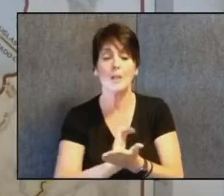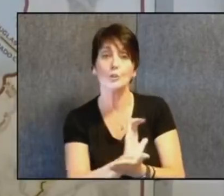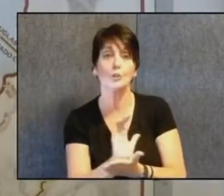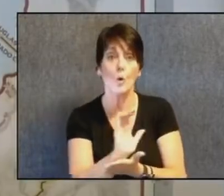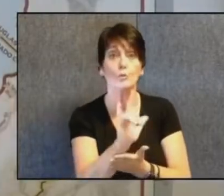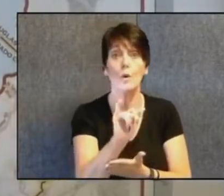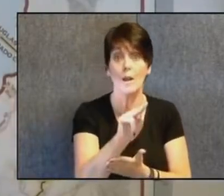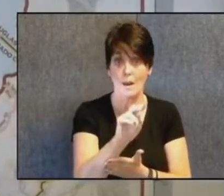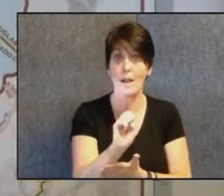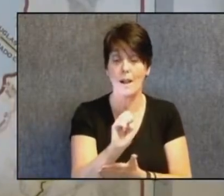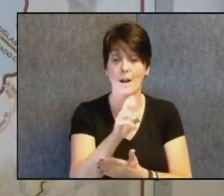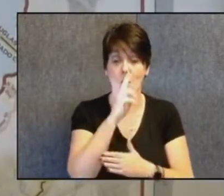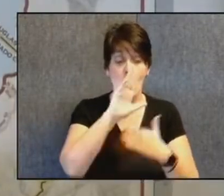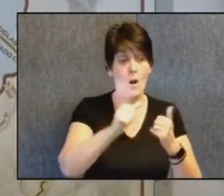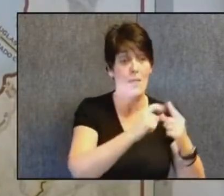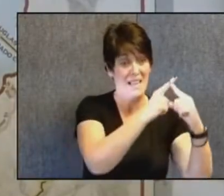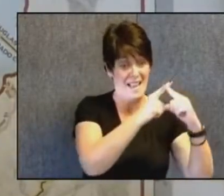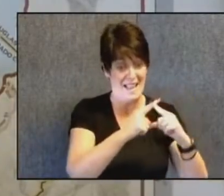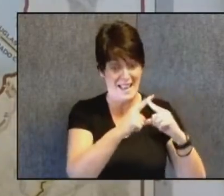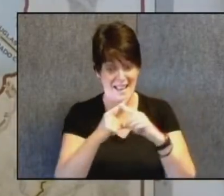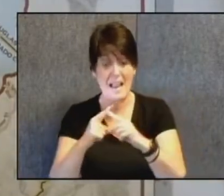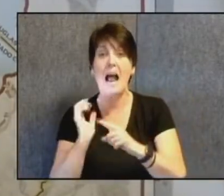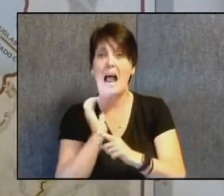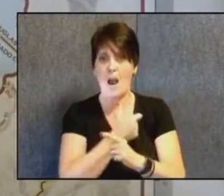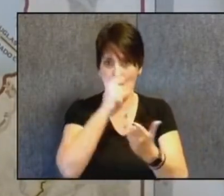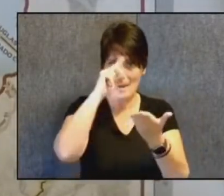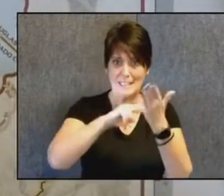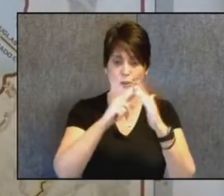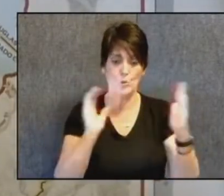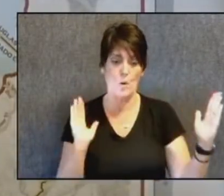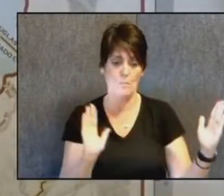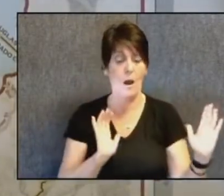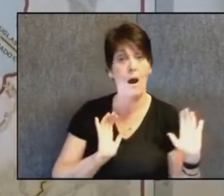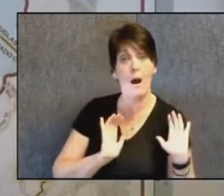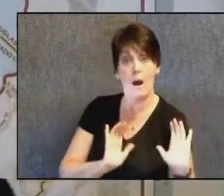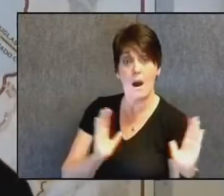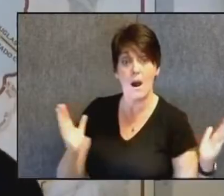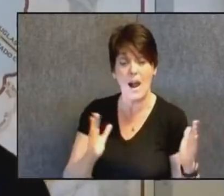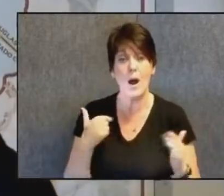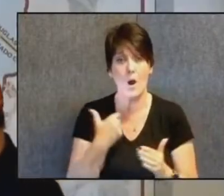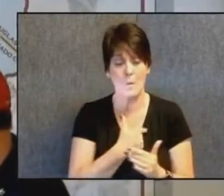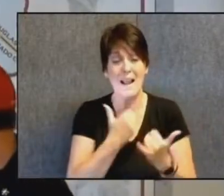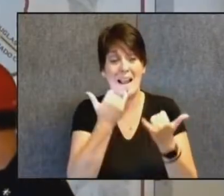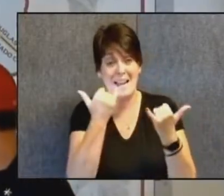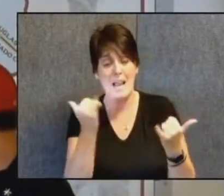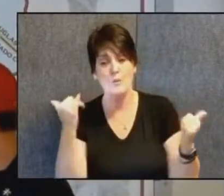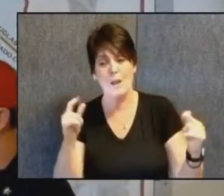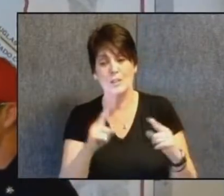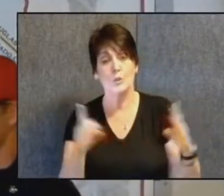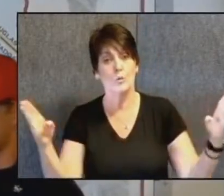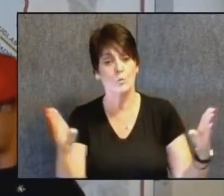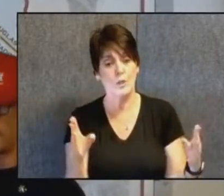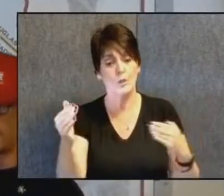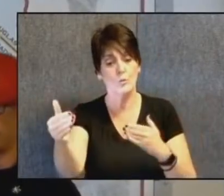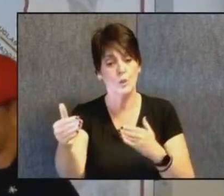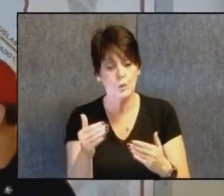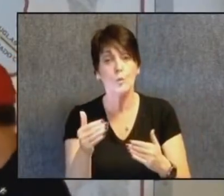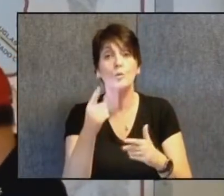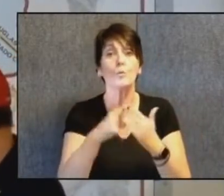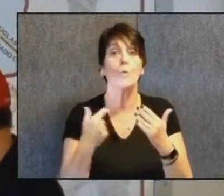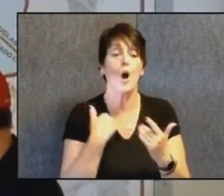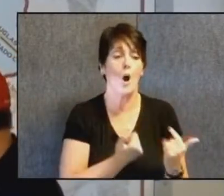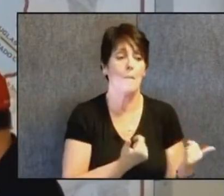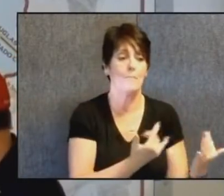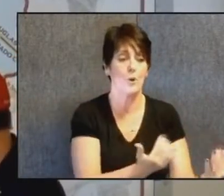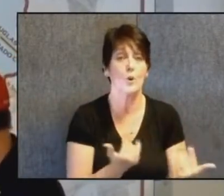all these X's. This was our intended box. We're shaving some of that off to try and reduce the amount of structures that we're burning